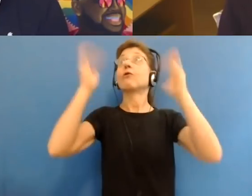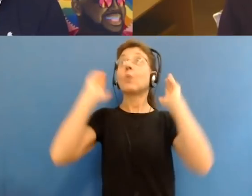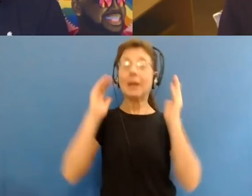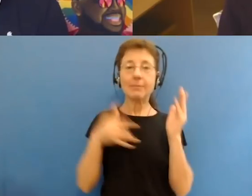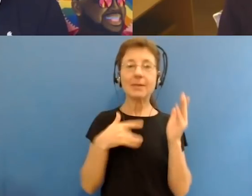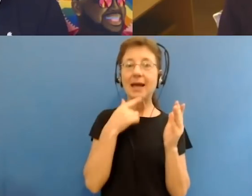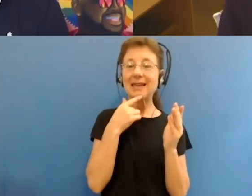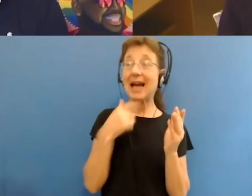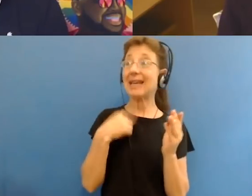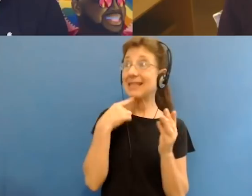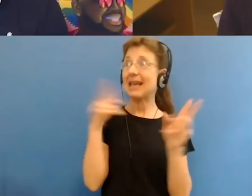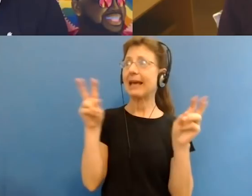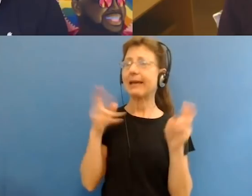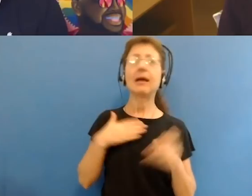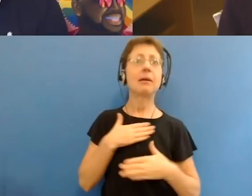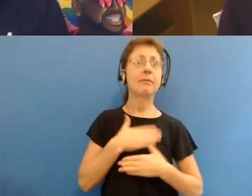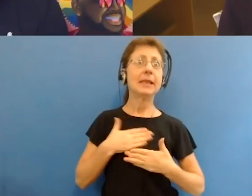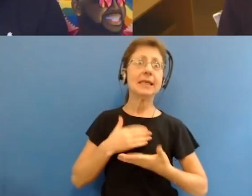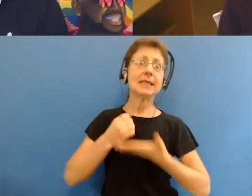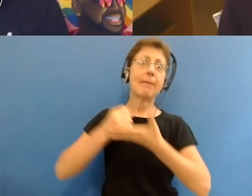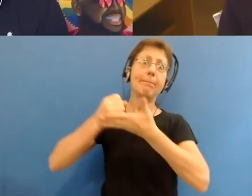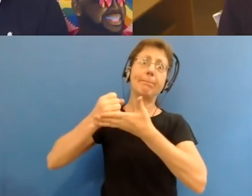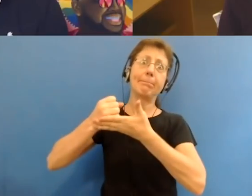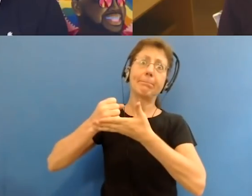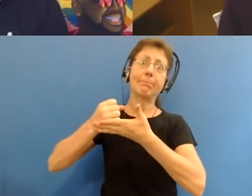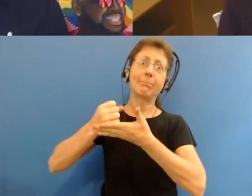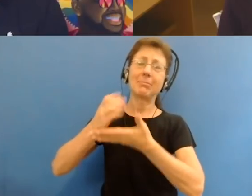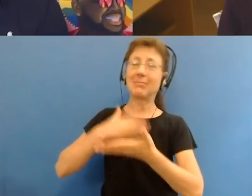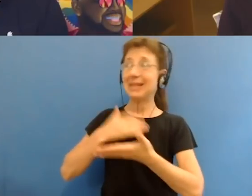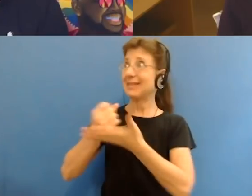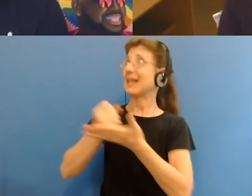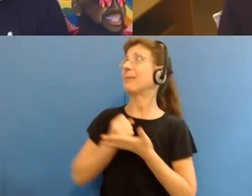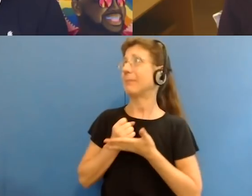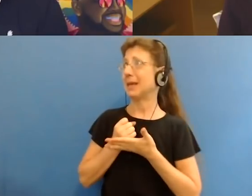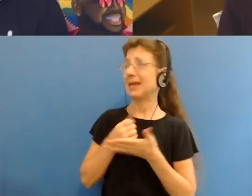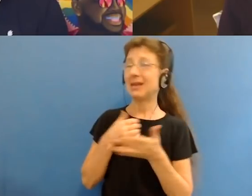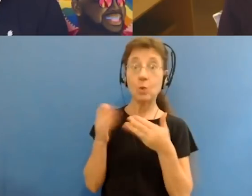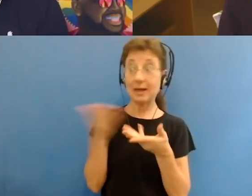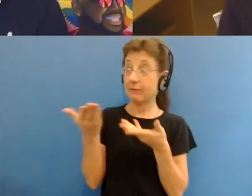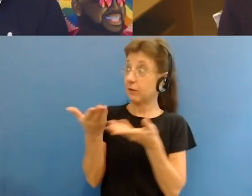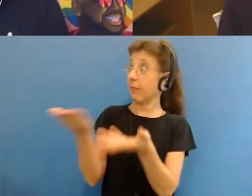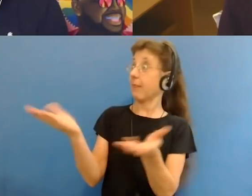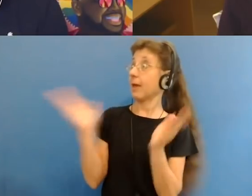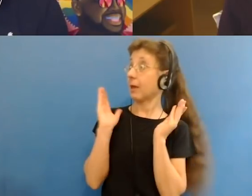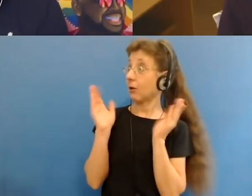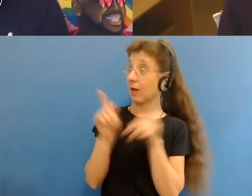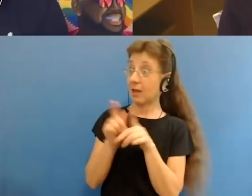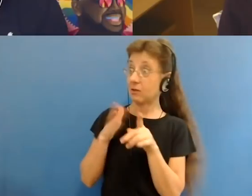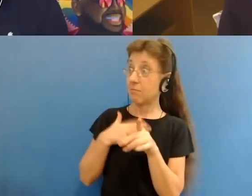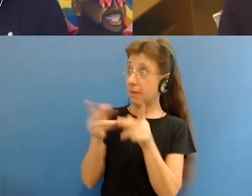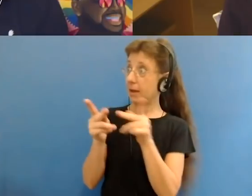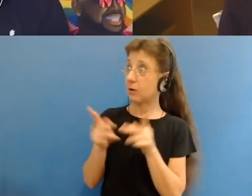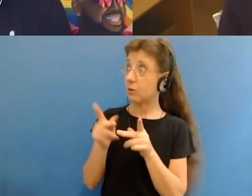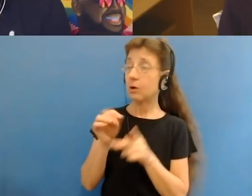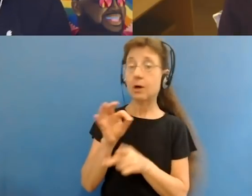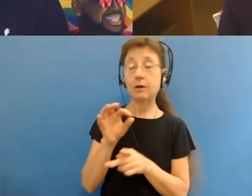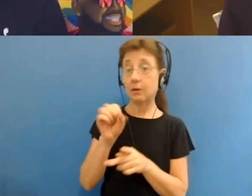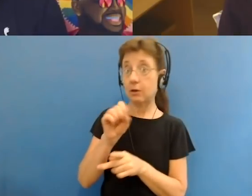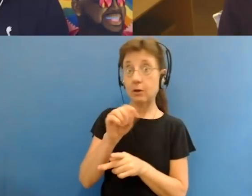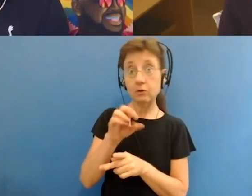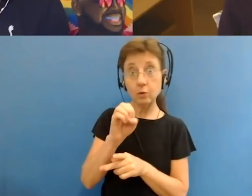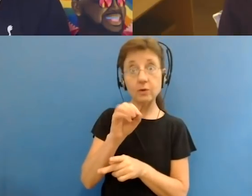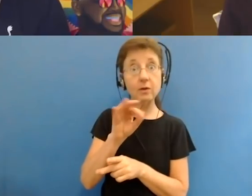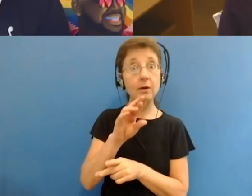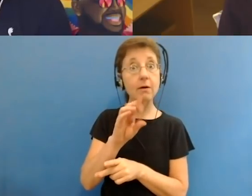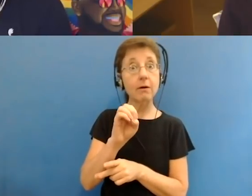please help me. Whatever there is around me as a source of refuge, please help me. And allow those